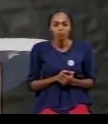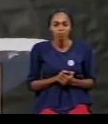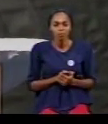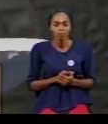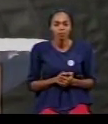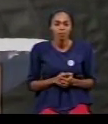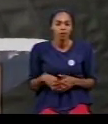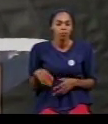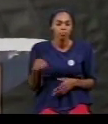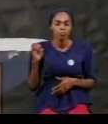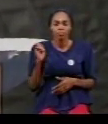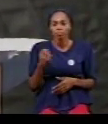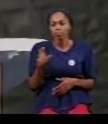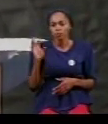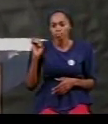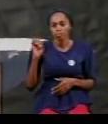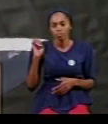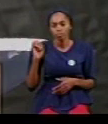Evangelist Peter